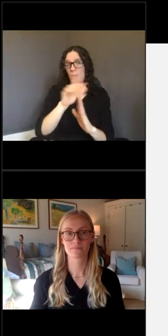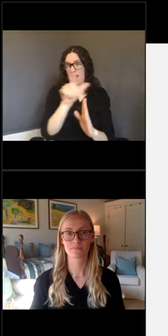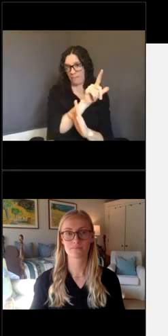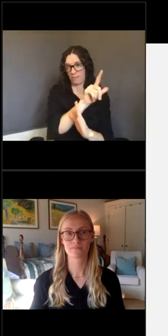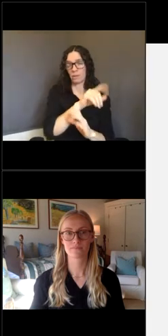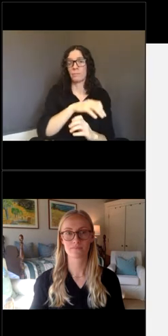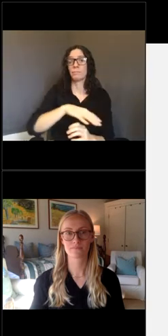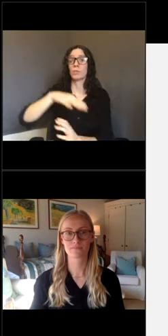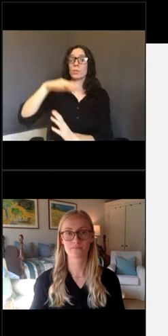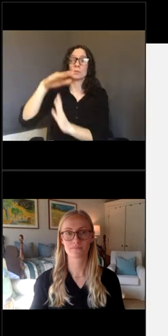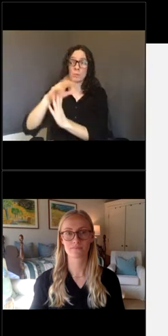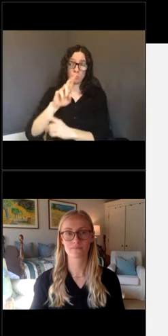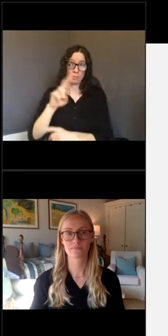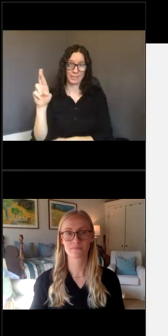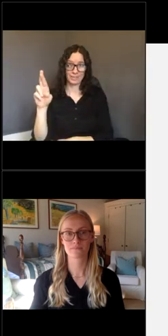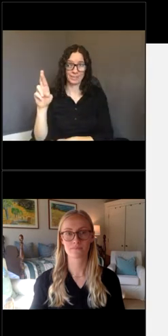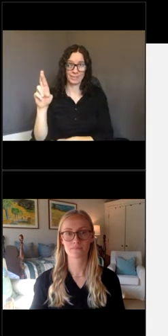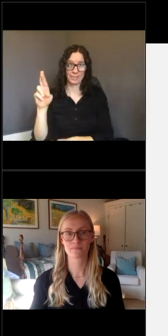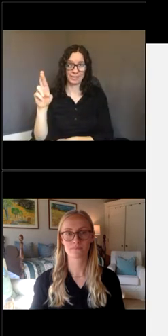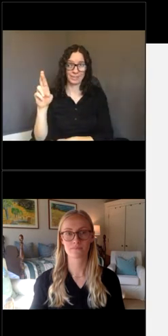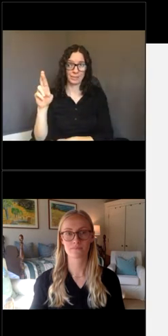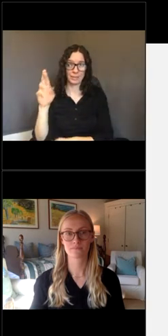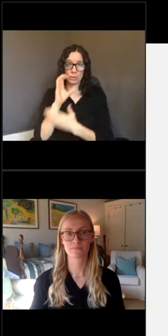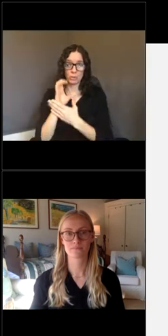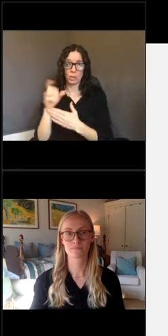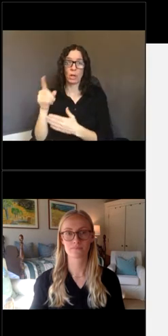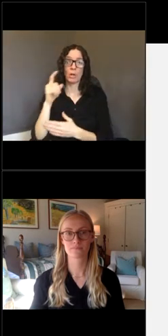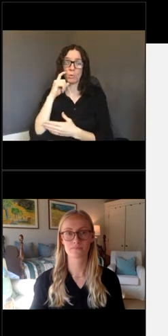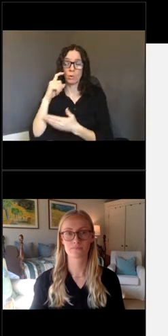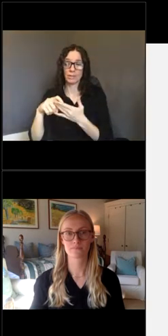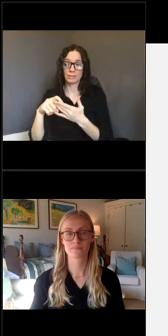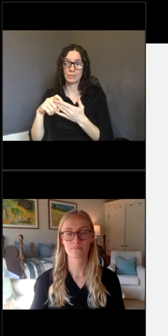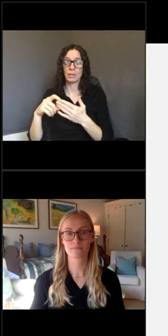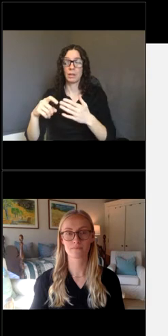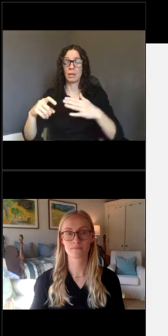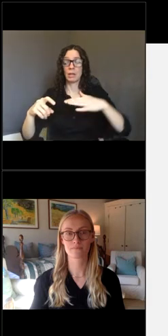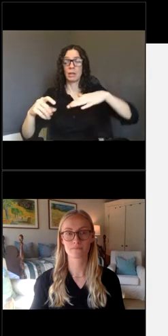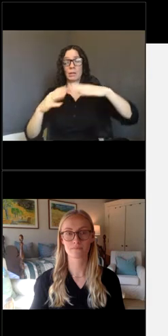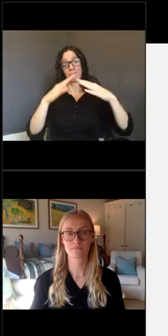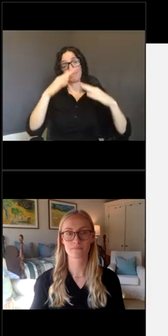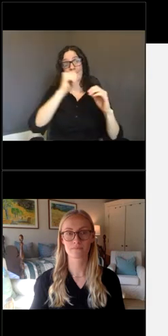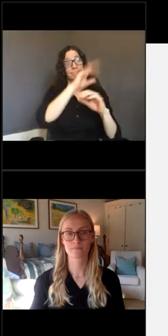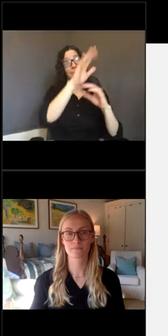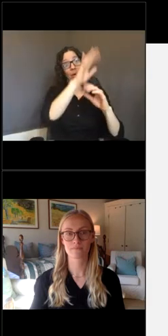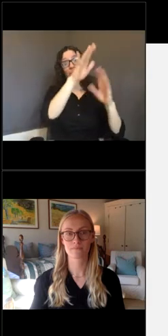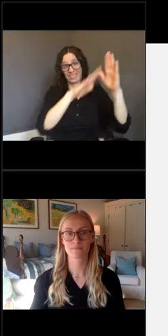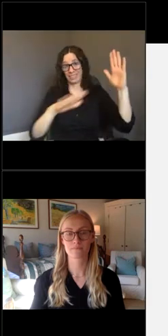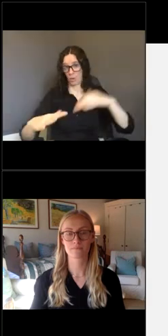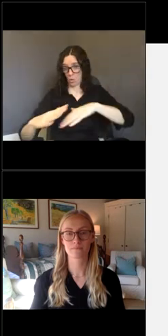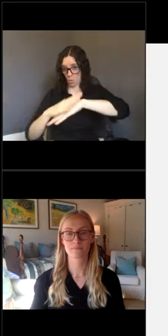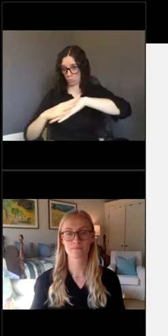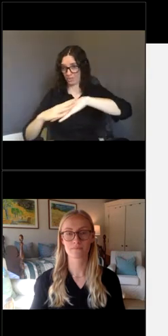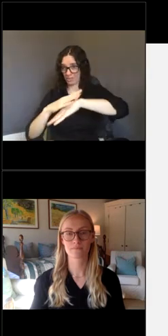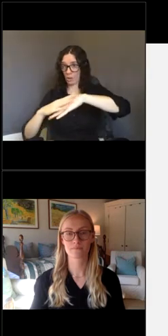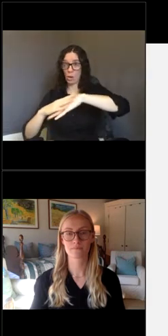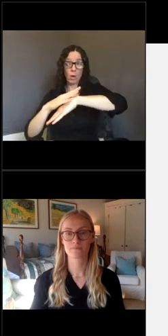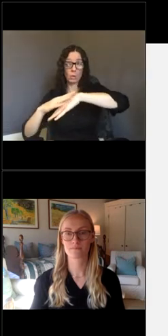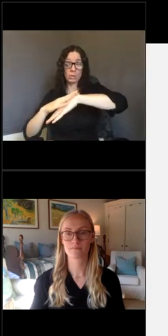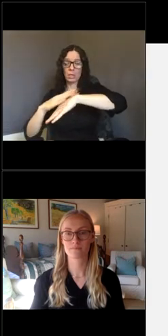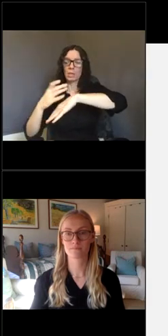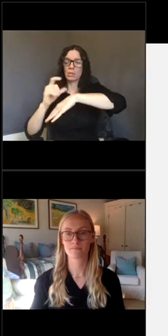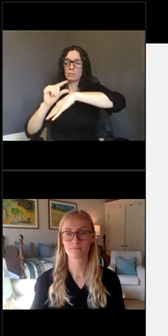goes from coastal areas and near shore waters, shallow waters, to the